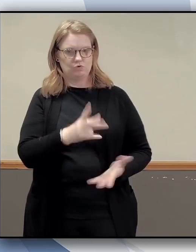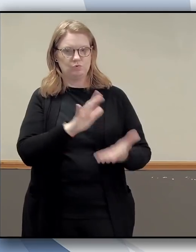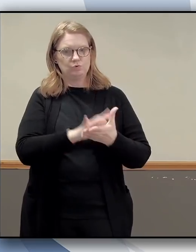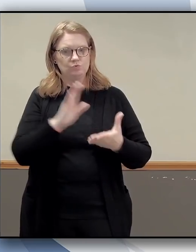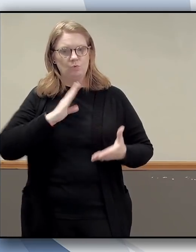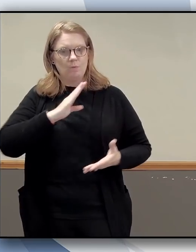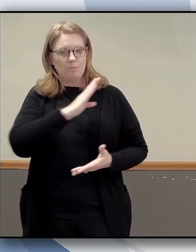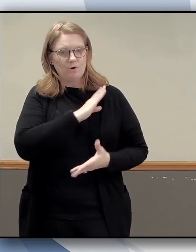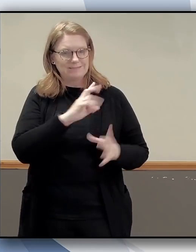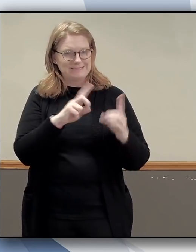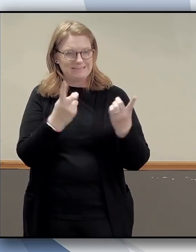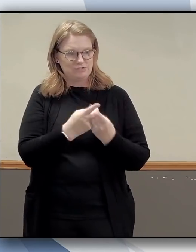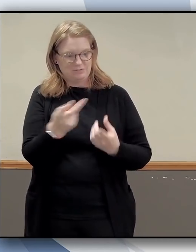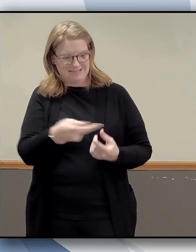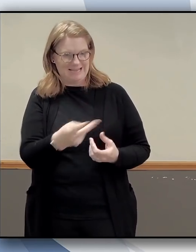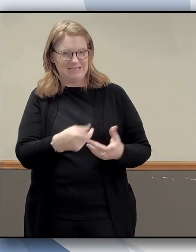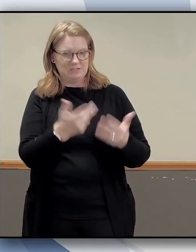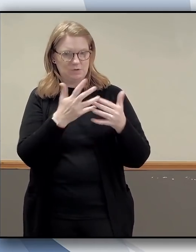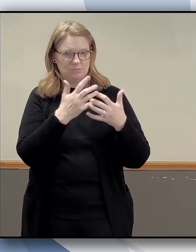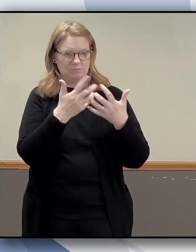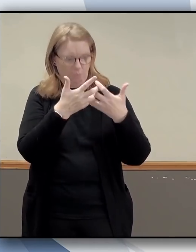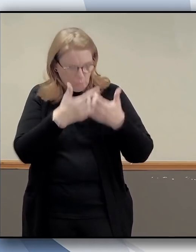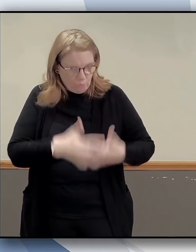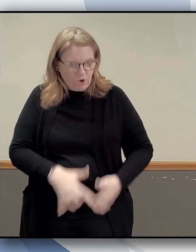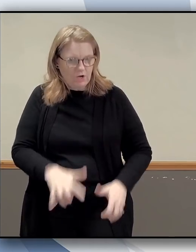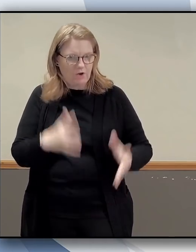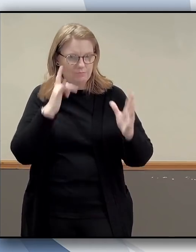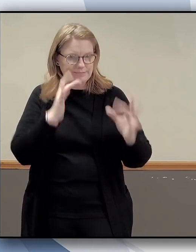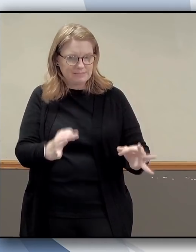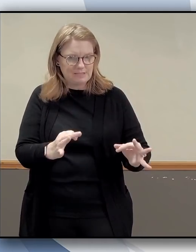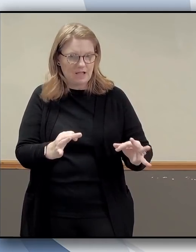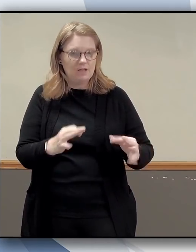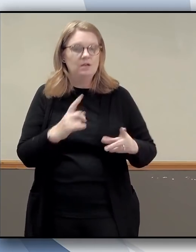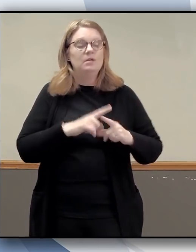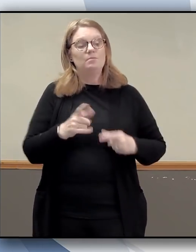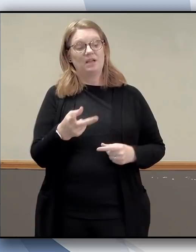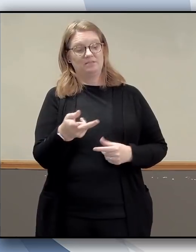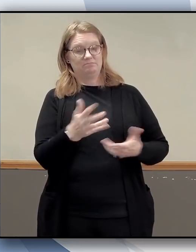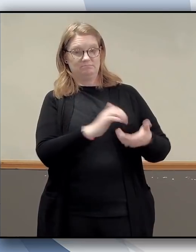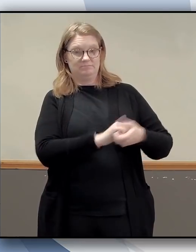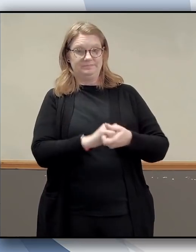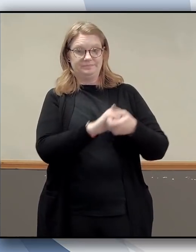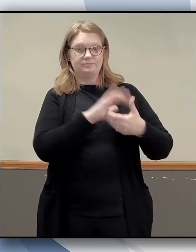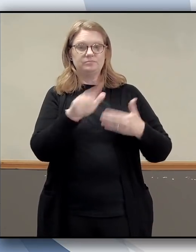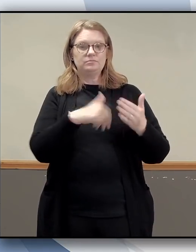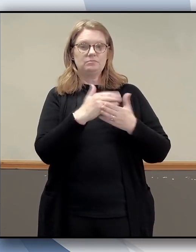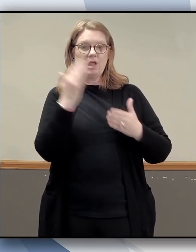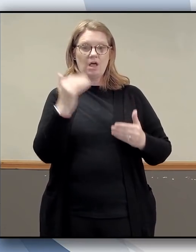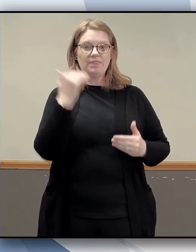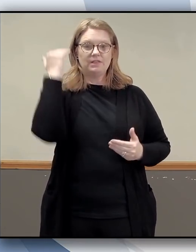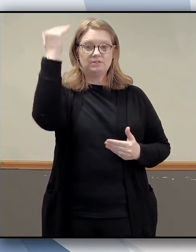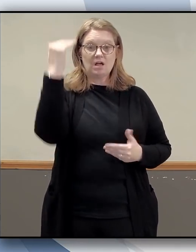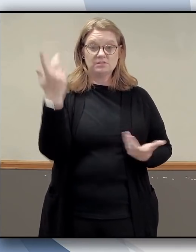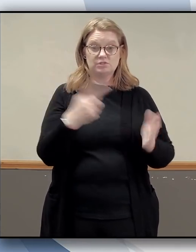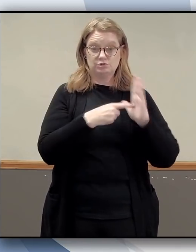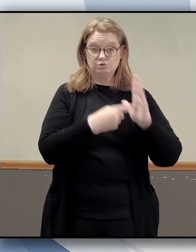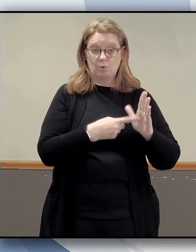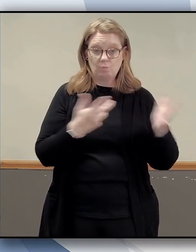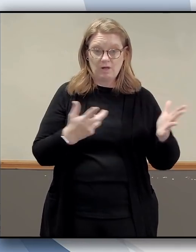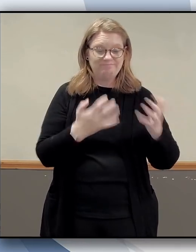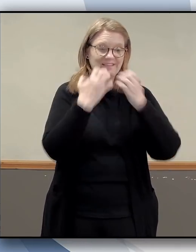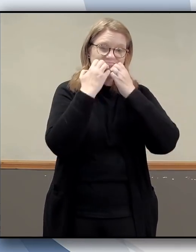school districts. But the collaboration that they came together, I think that all the adults in the room showed that they really cared about students